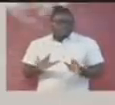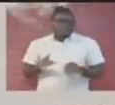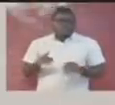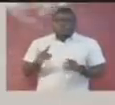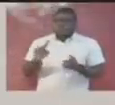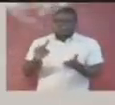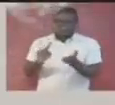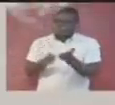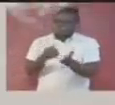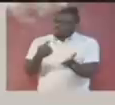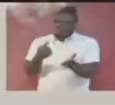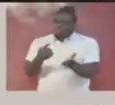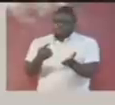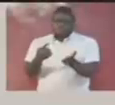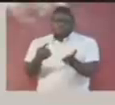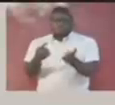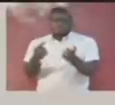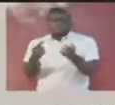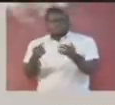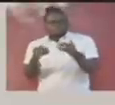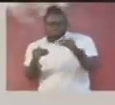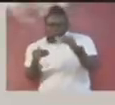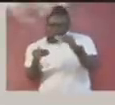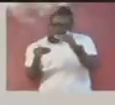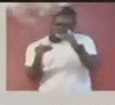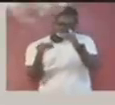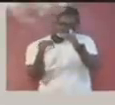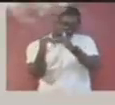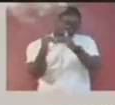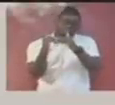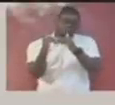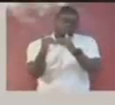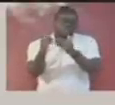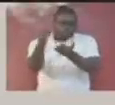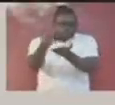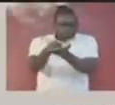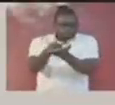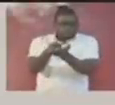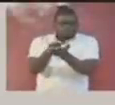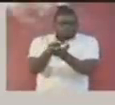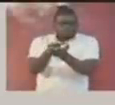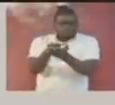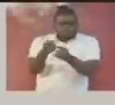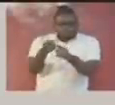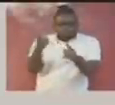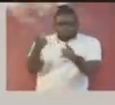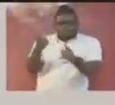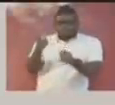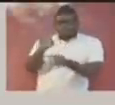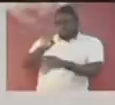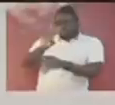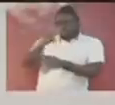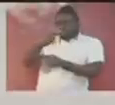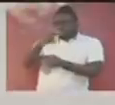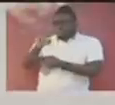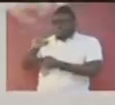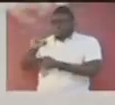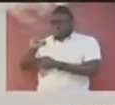and able to cooperate with Barbados, and we look forward to receiving some. Thank you very much.